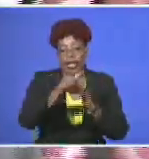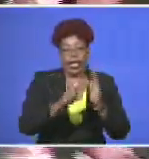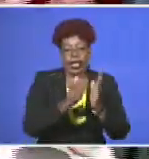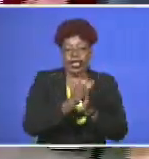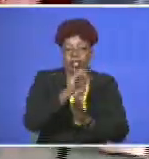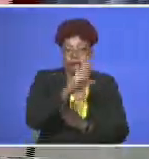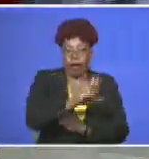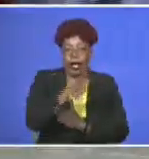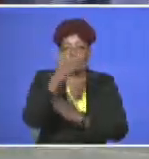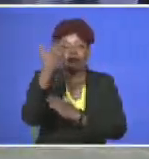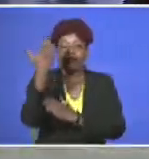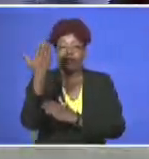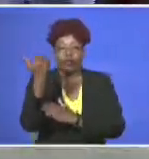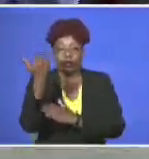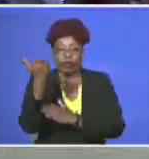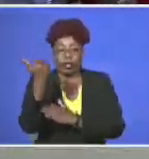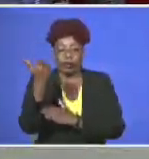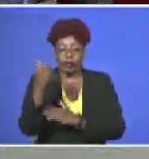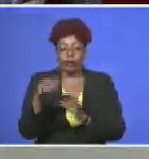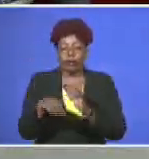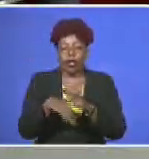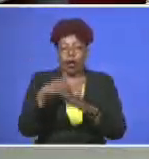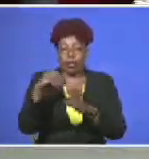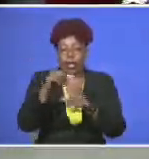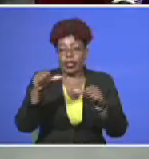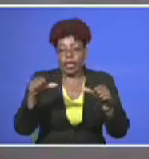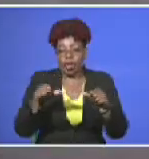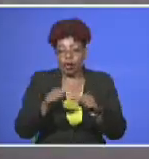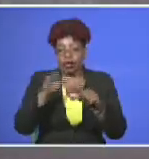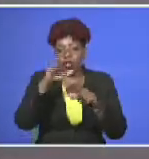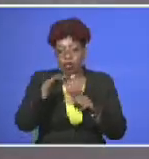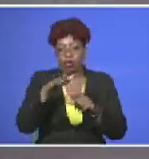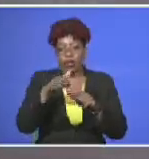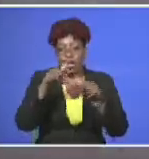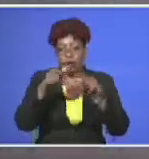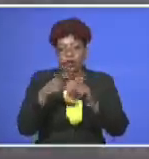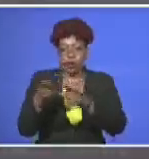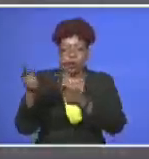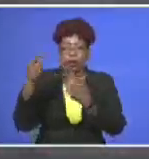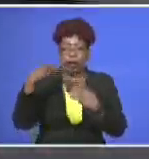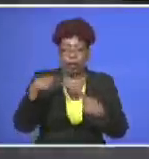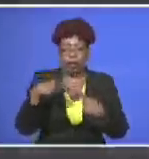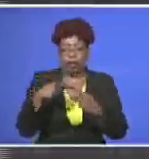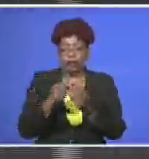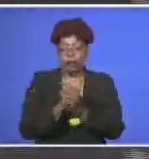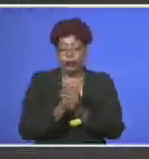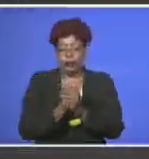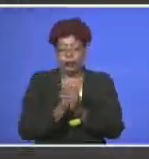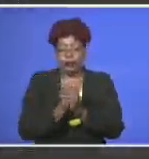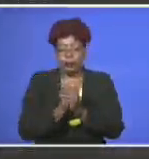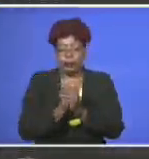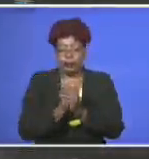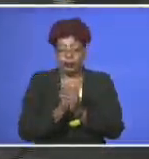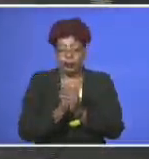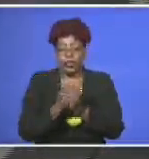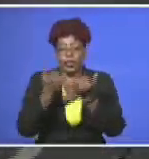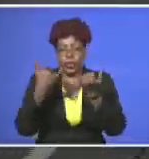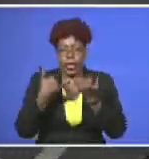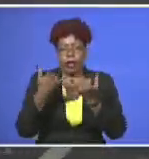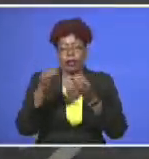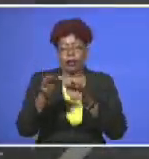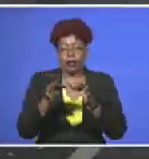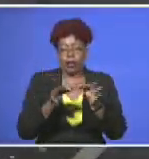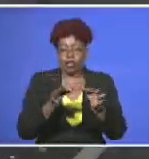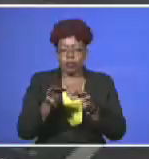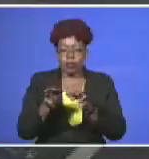15, and those outside the Seabreeze constituency are also invited to attend. Sensei Leonardo Jones explained what he